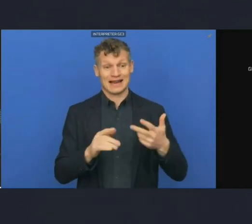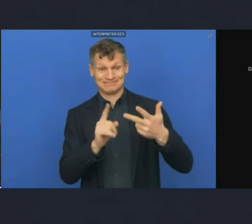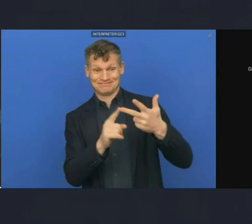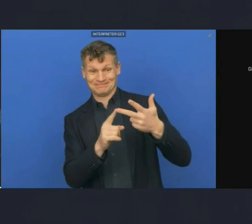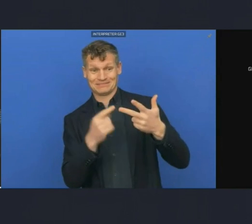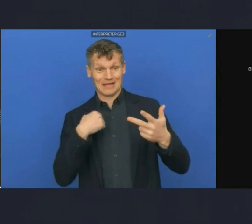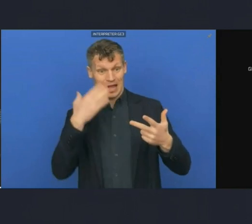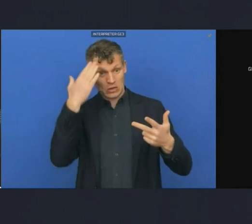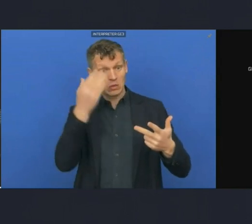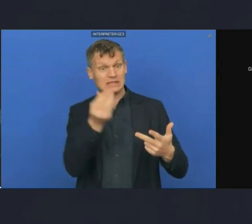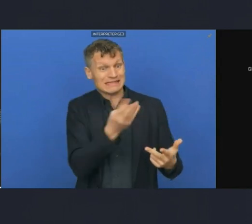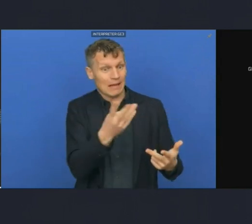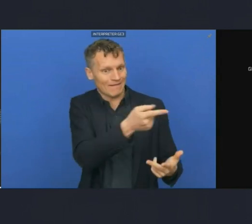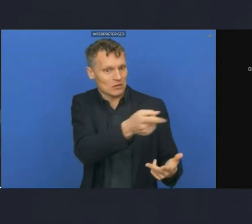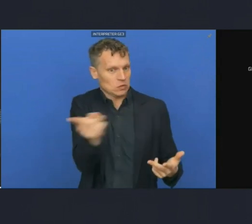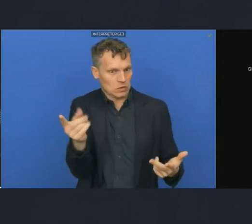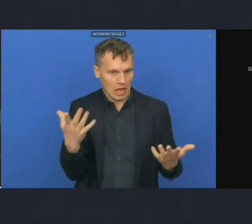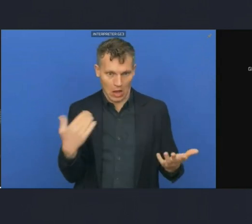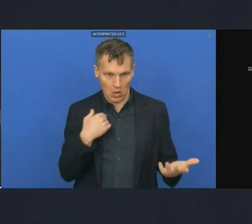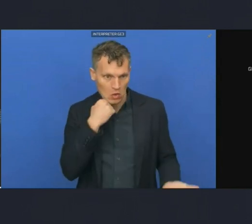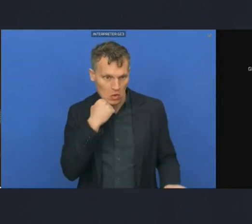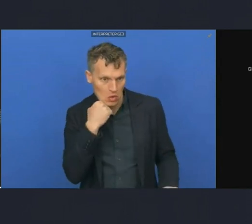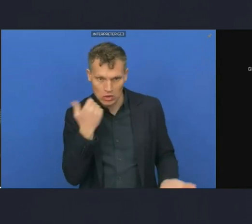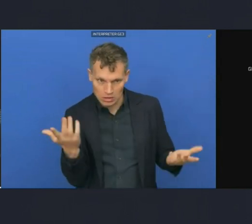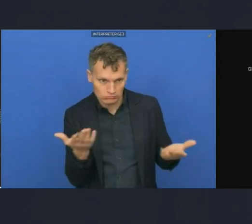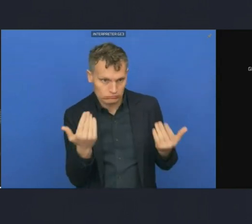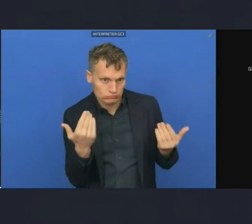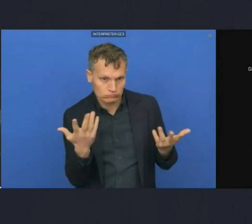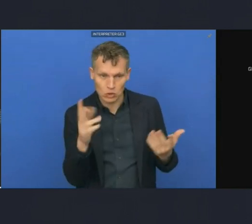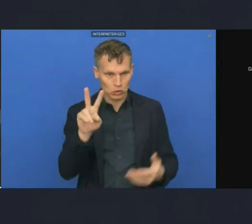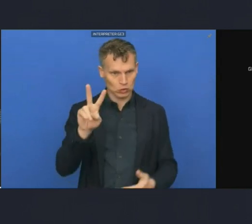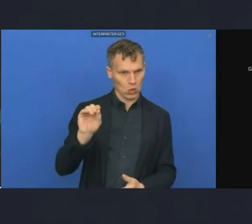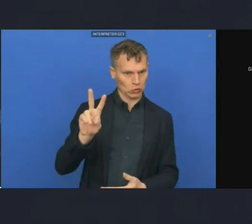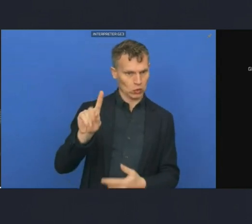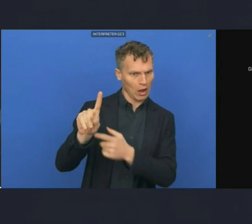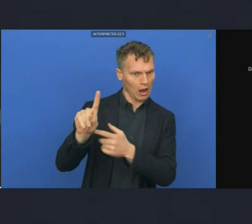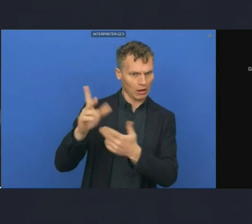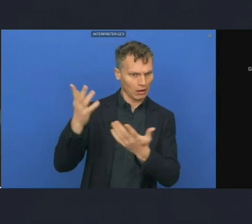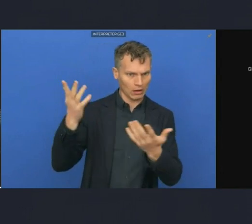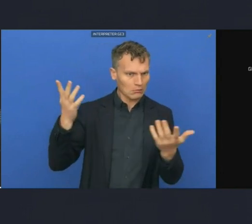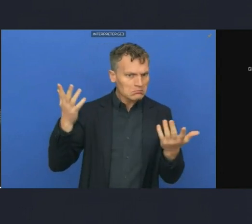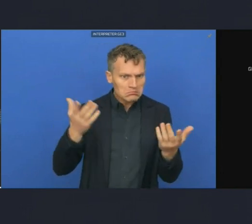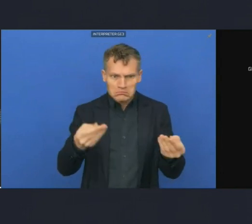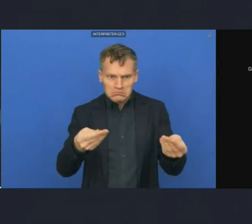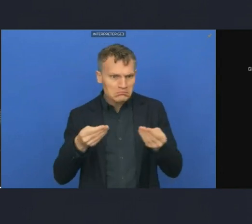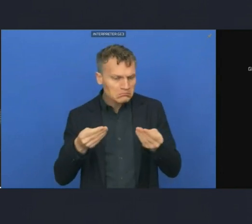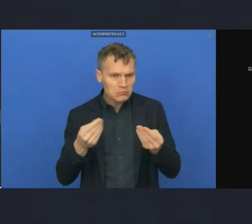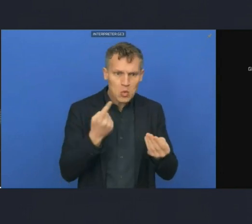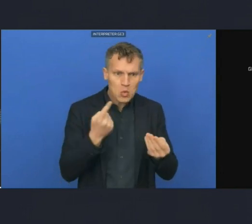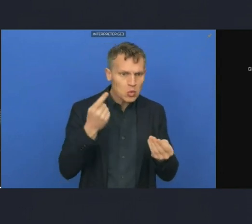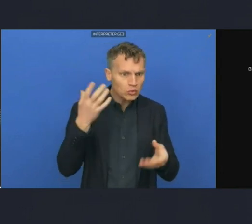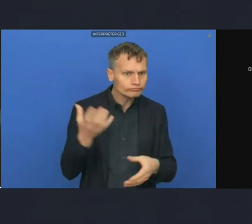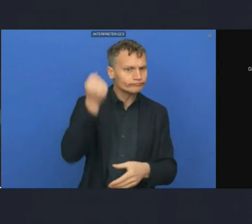of 2021. Before the question is asked, I anticipate the answer. The